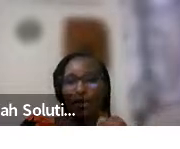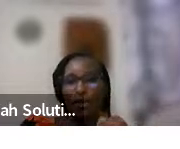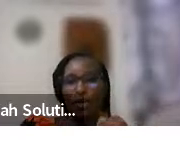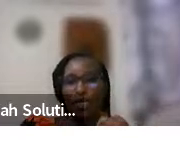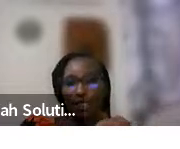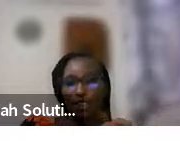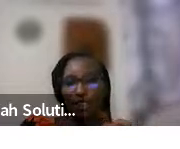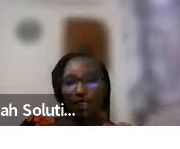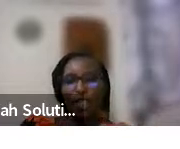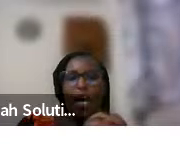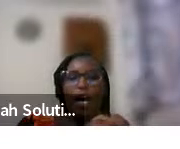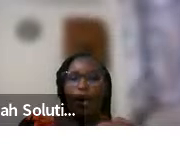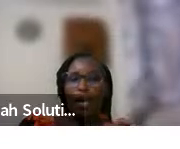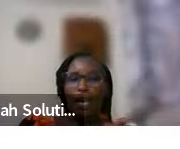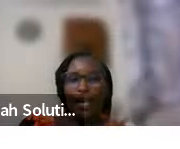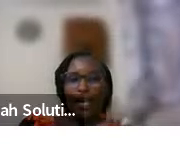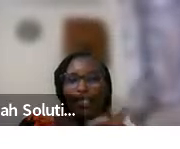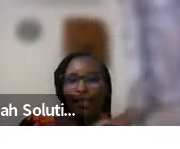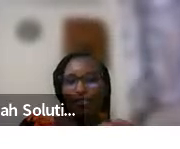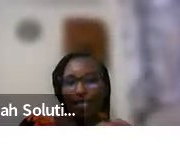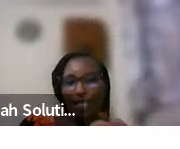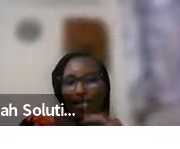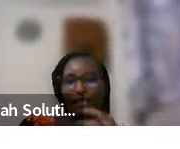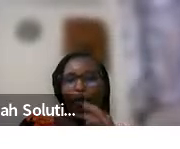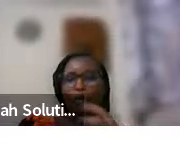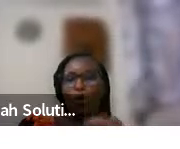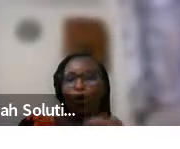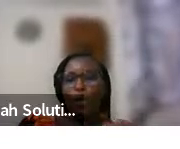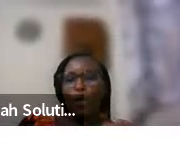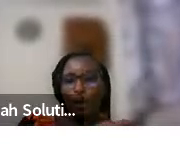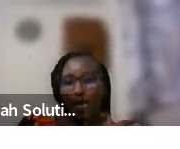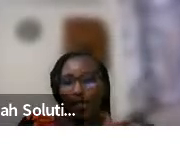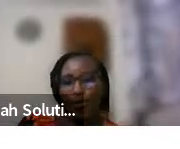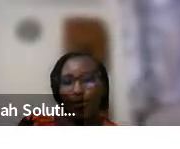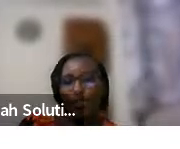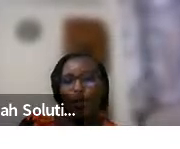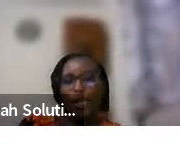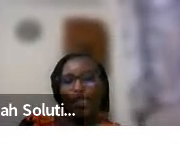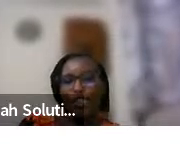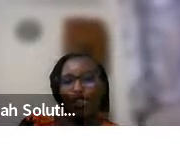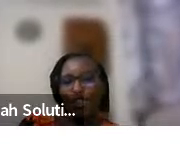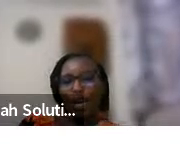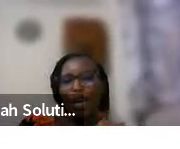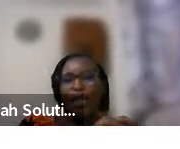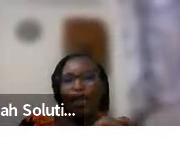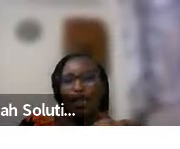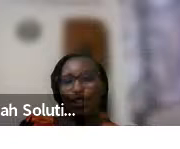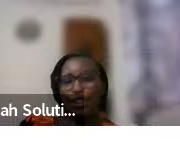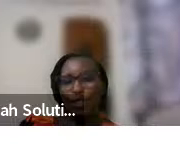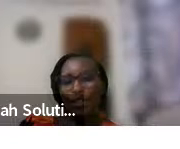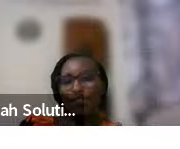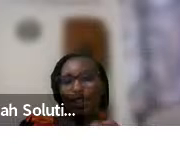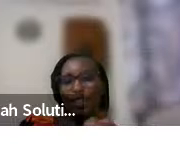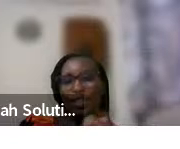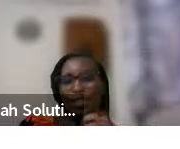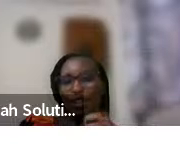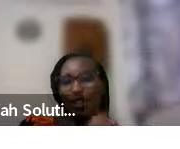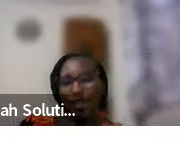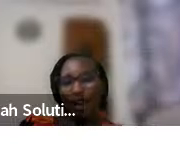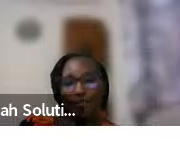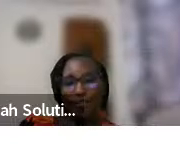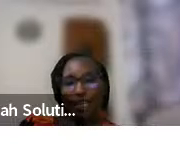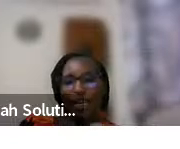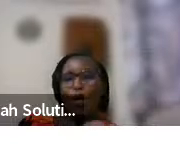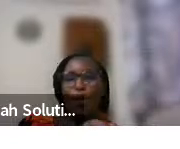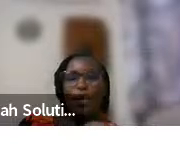players in our organizations, how AI is affecting us, or we will get to network and share the issues that are affecting HR